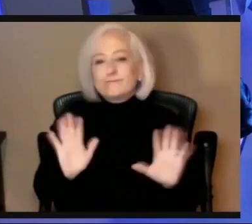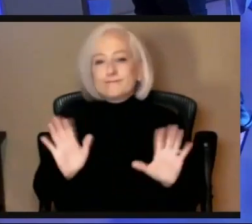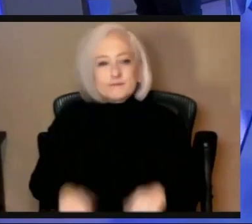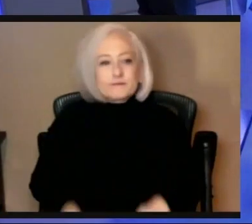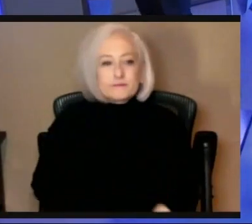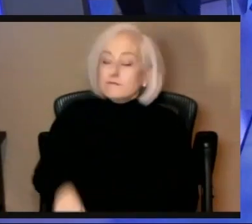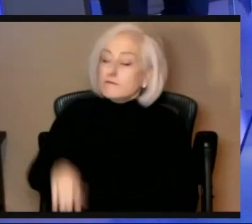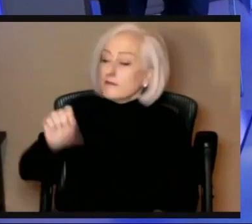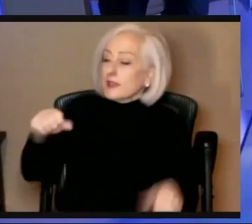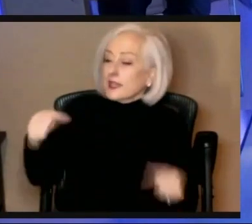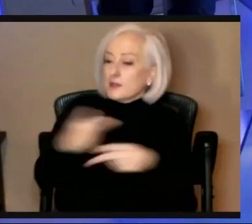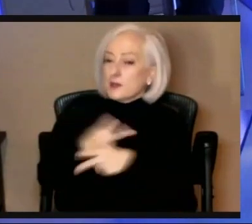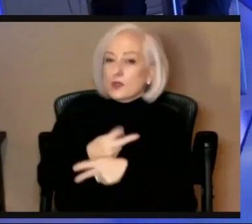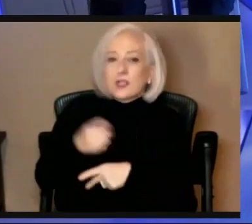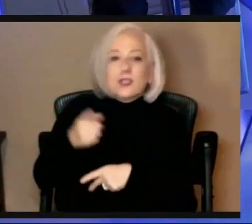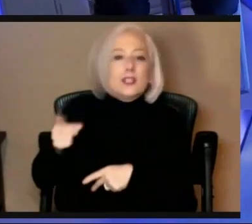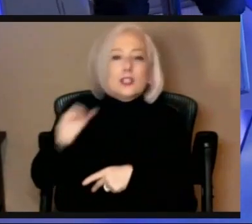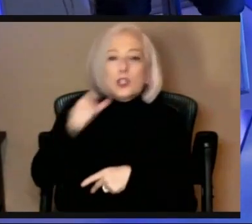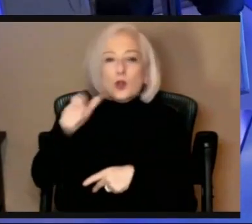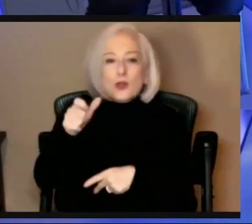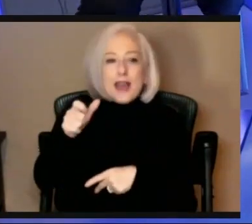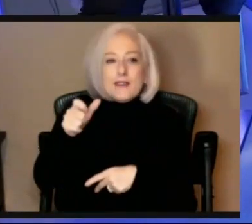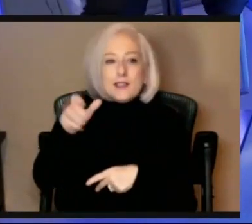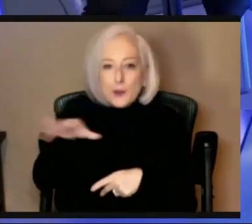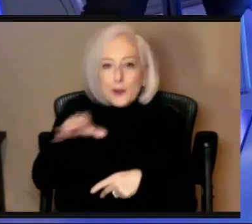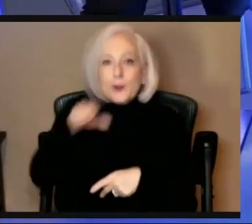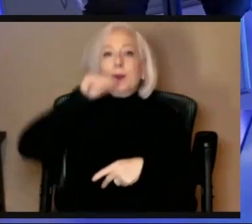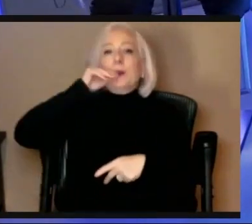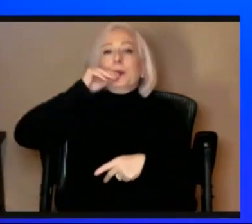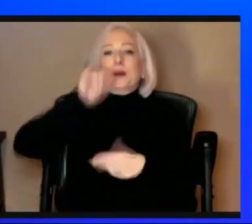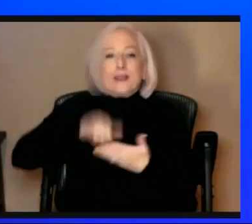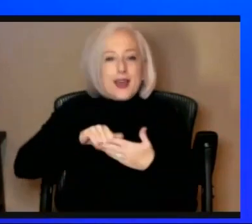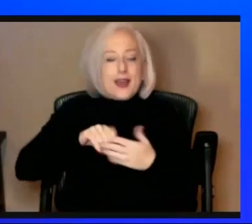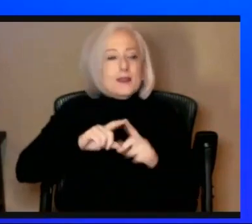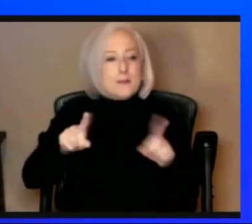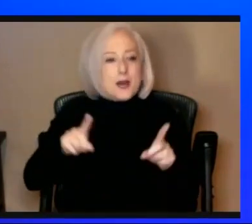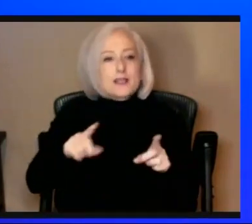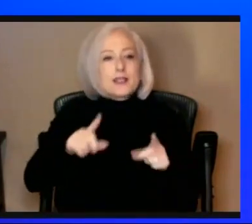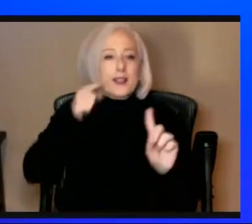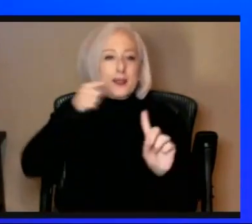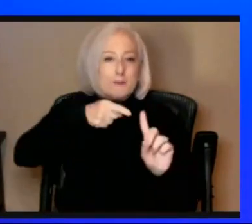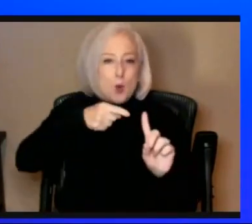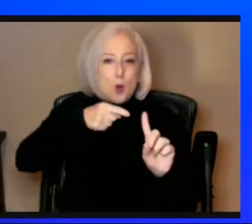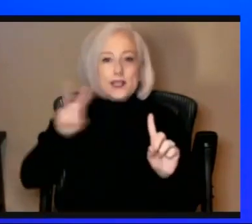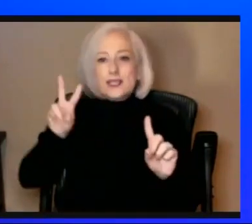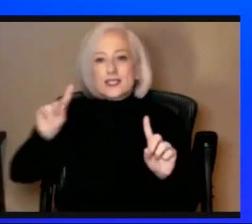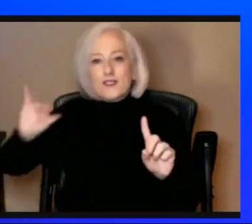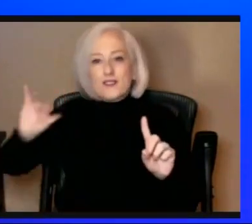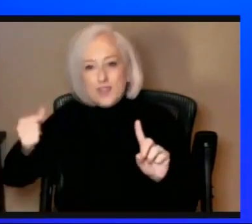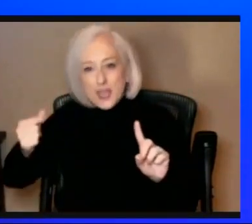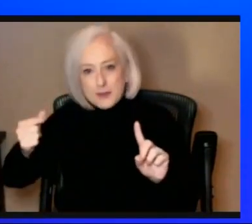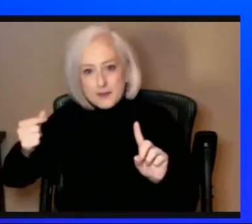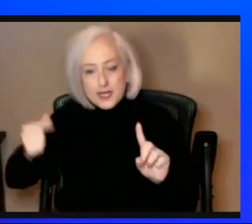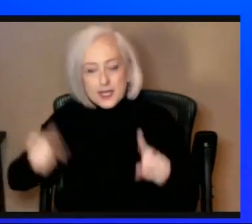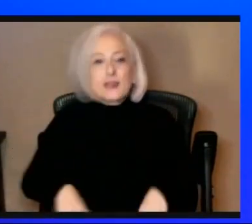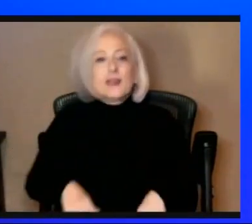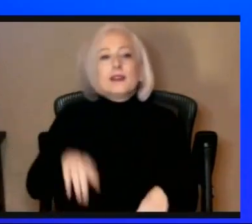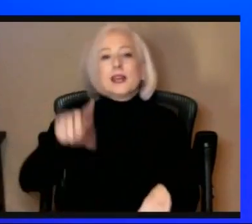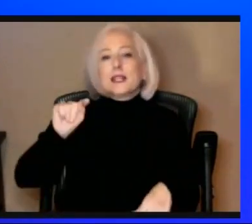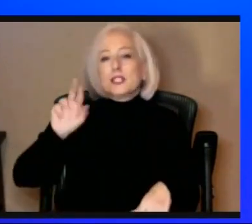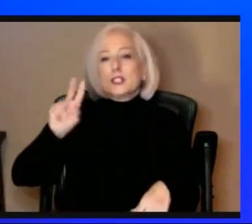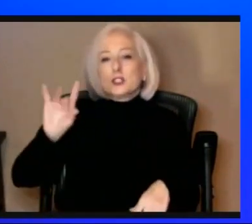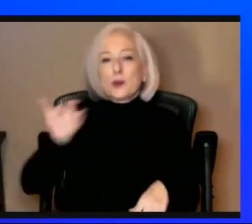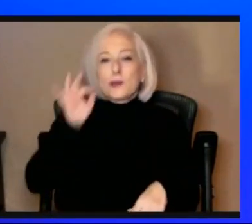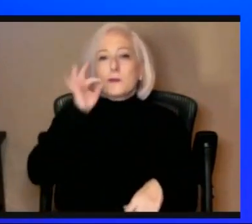gummy. You don't have to inhale it. And I think the problem in this question is the vaping and the method, or even the toking. And as a result, it's the method